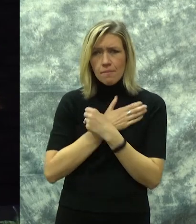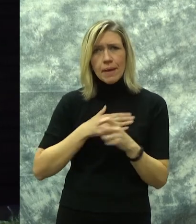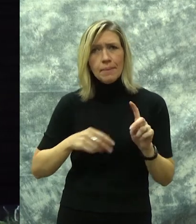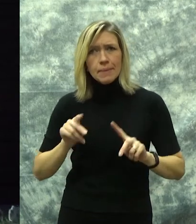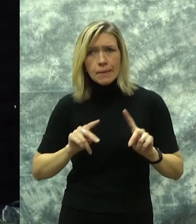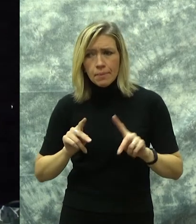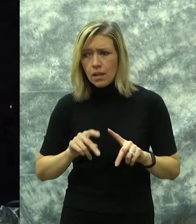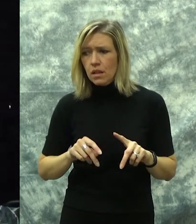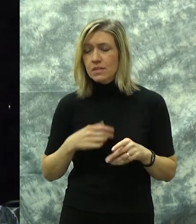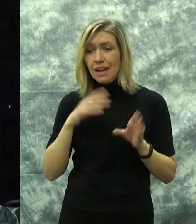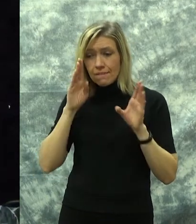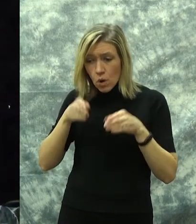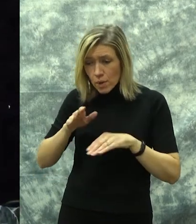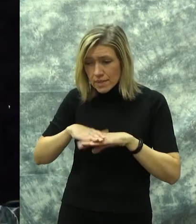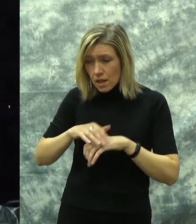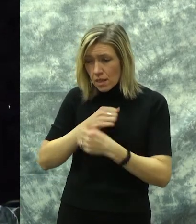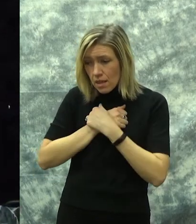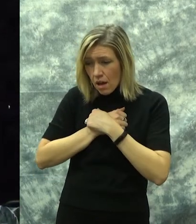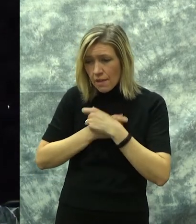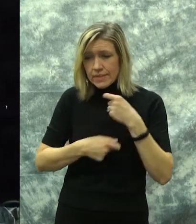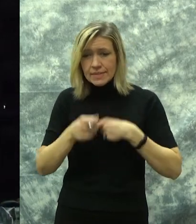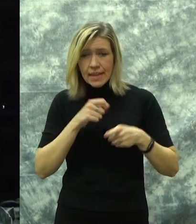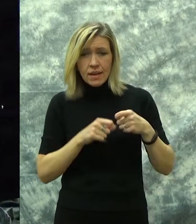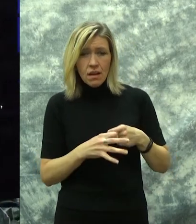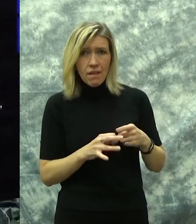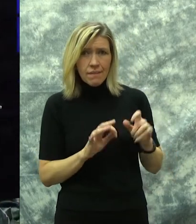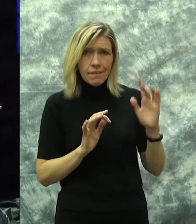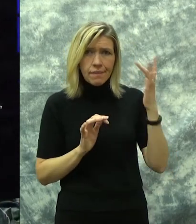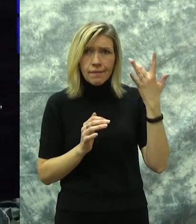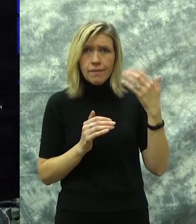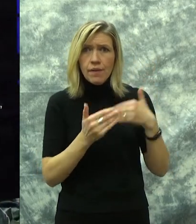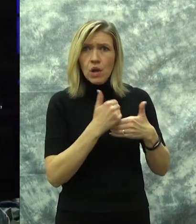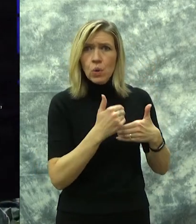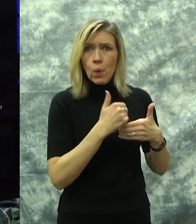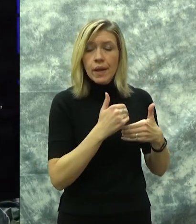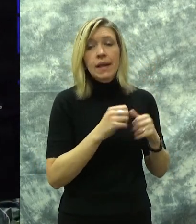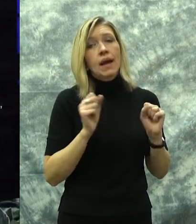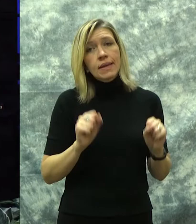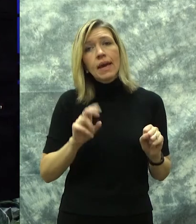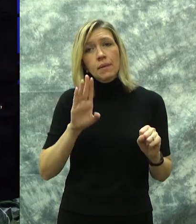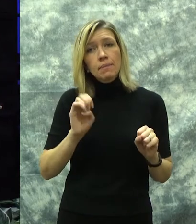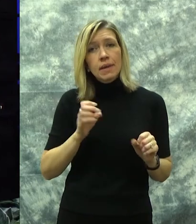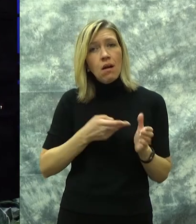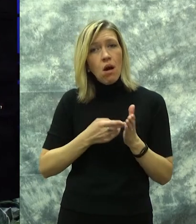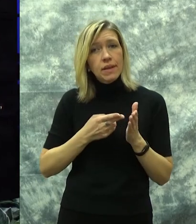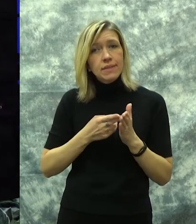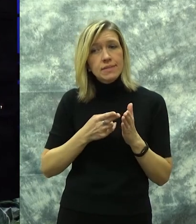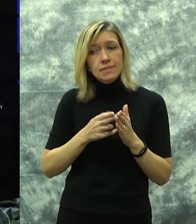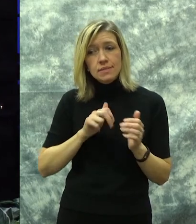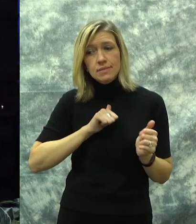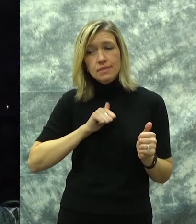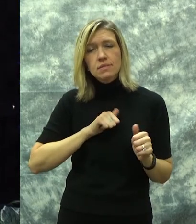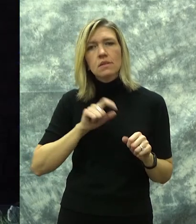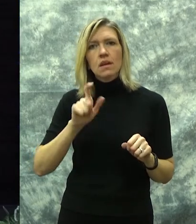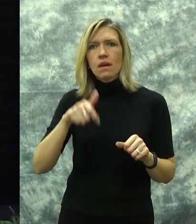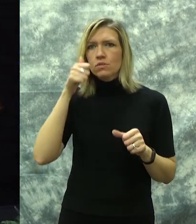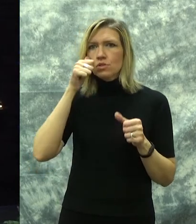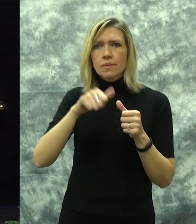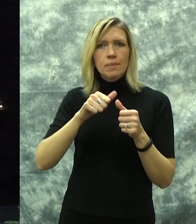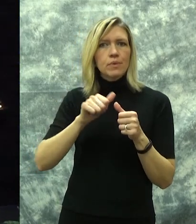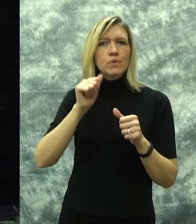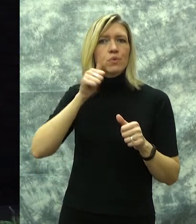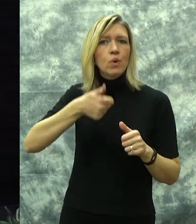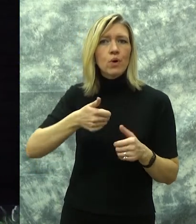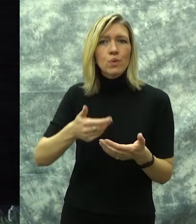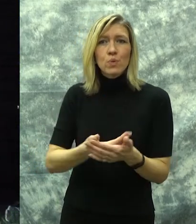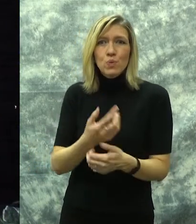what I let to annoy me? And I can be pretty honest with the answer. And always remember, of course, that tomorrow is the new day. But it's